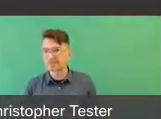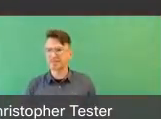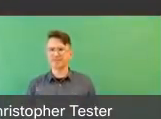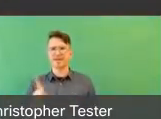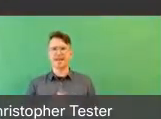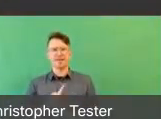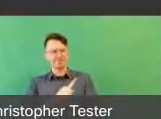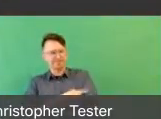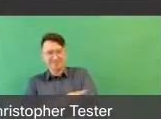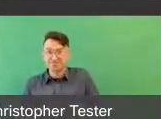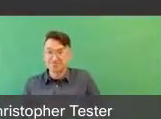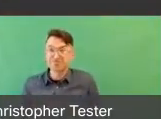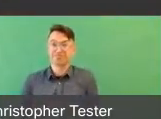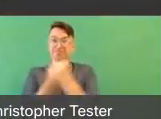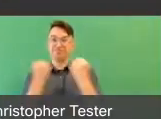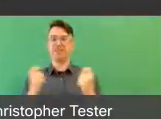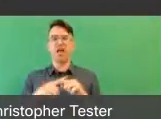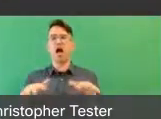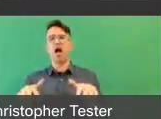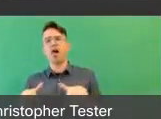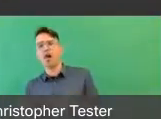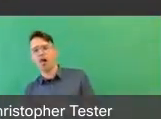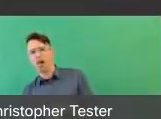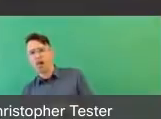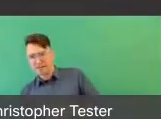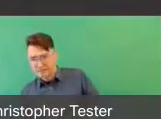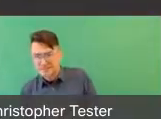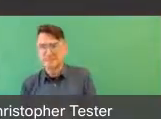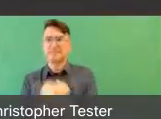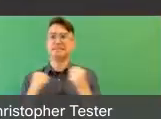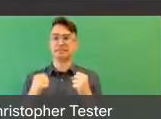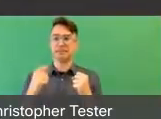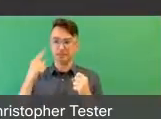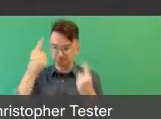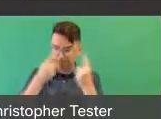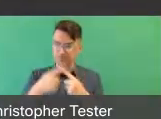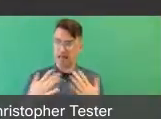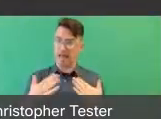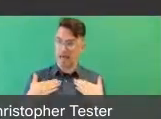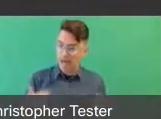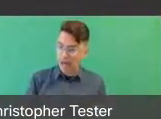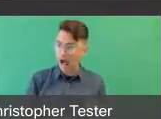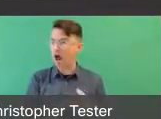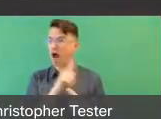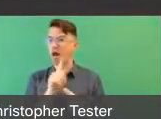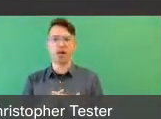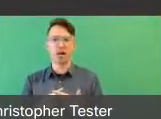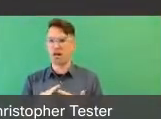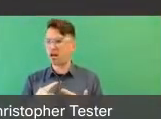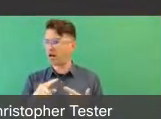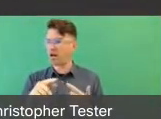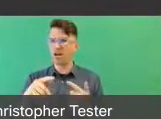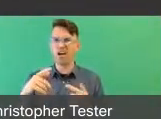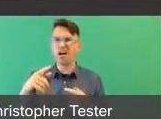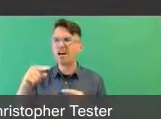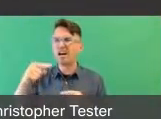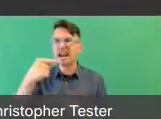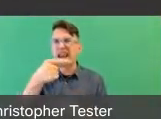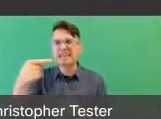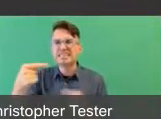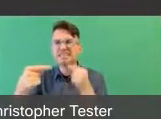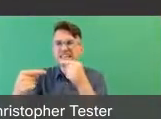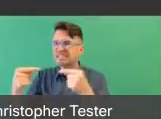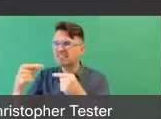awareness, fighting the stigma, and guaranteeing access for all to counseling and care. Thank